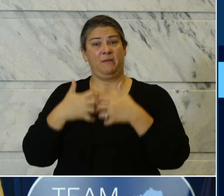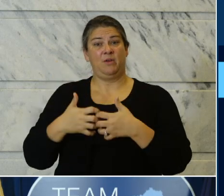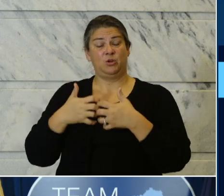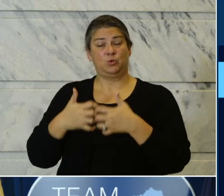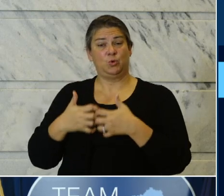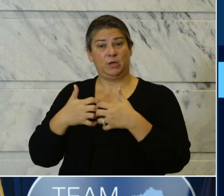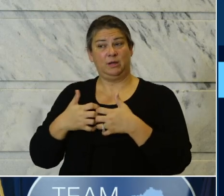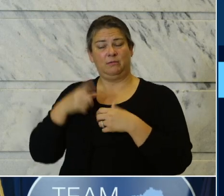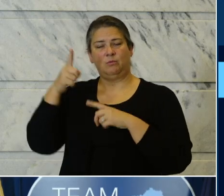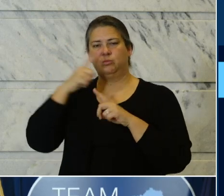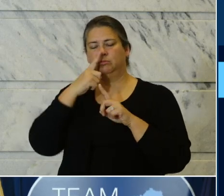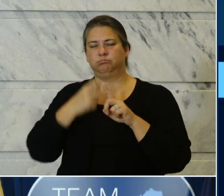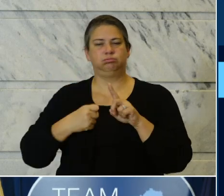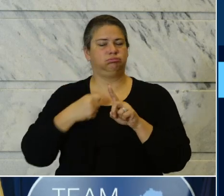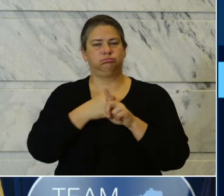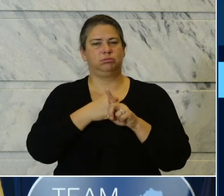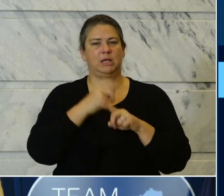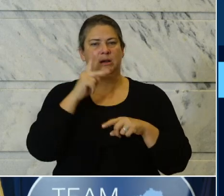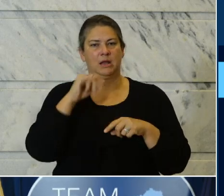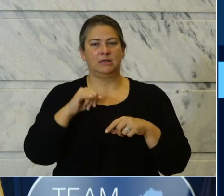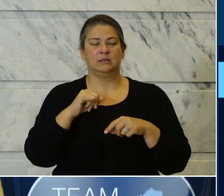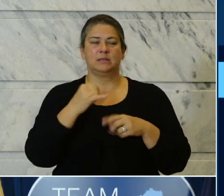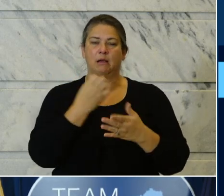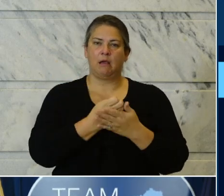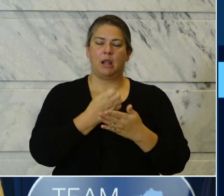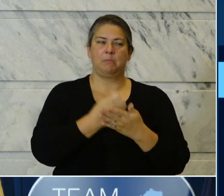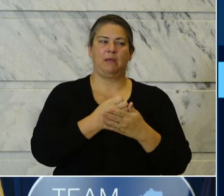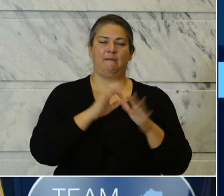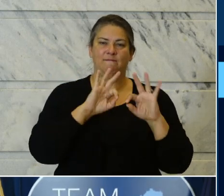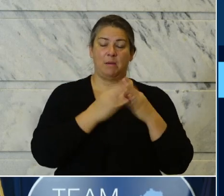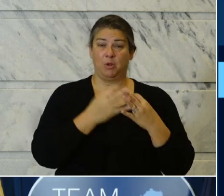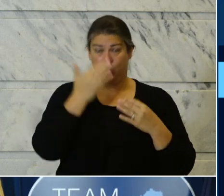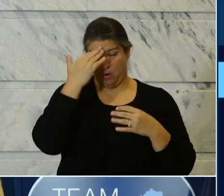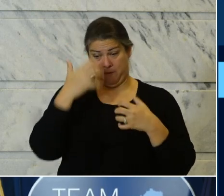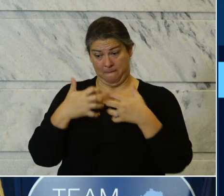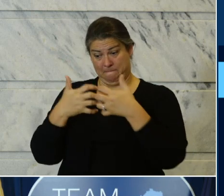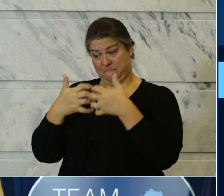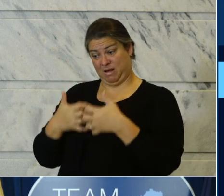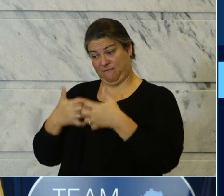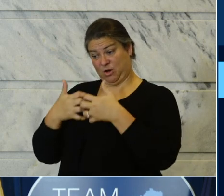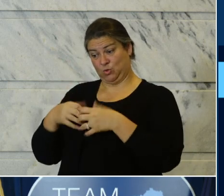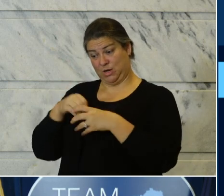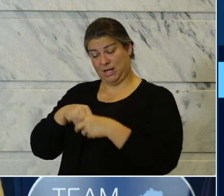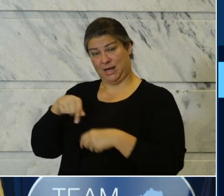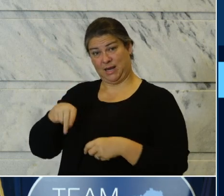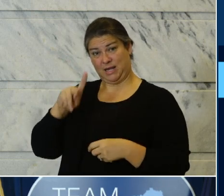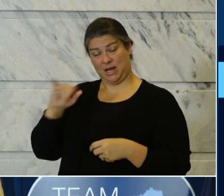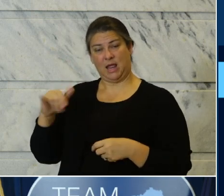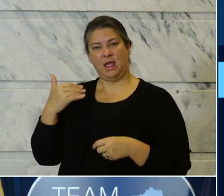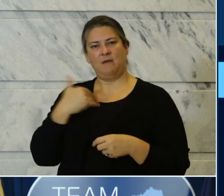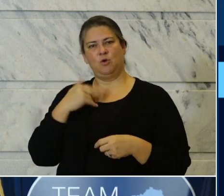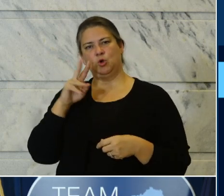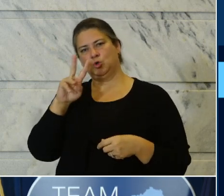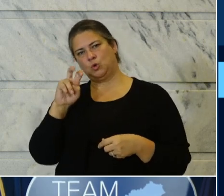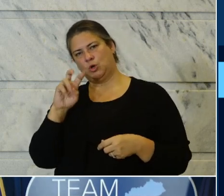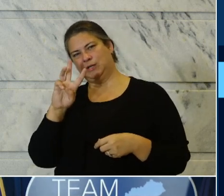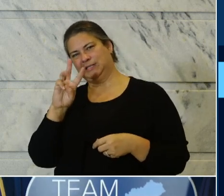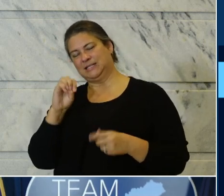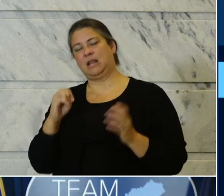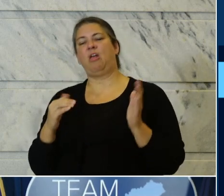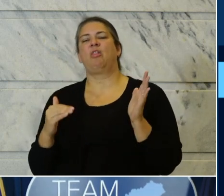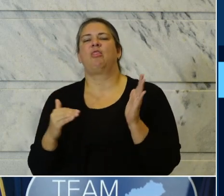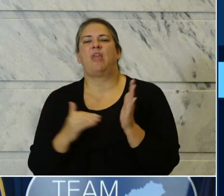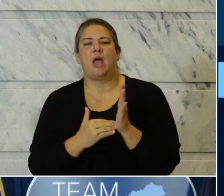its communities, and its families. Think about this. Manufacturers in Kentucky employ about